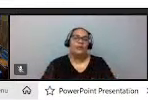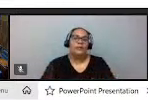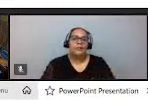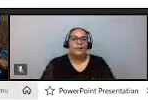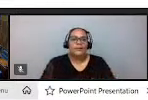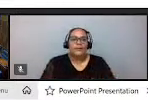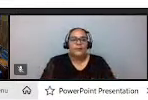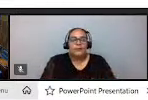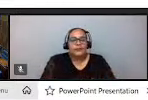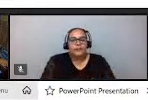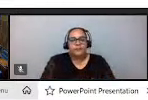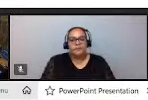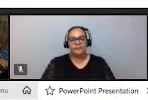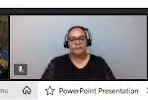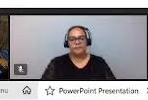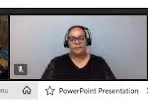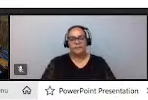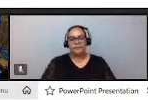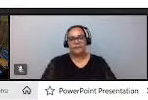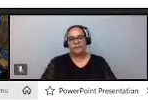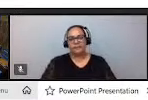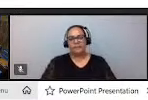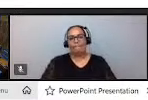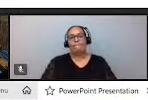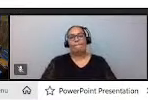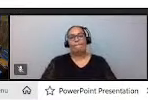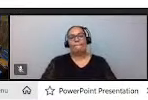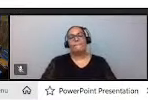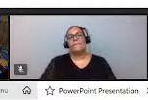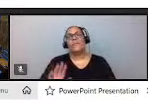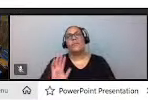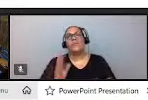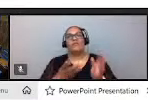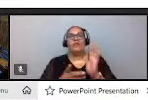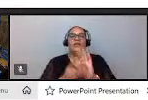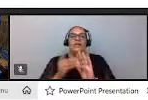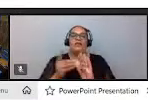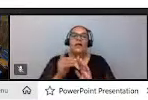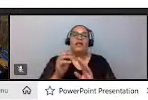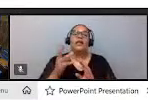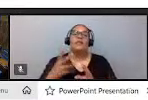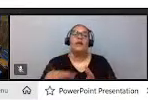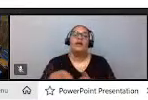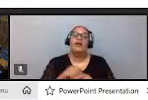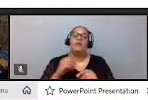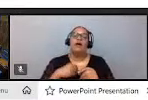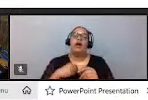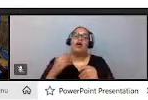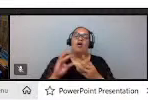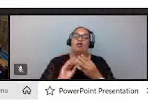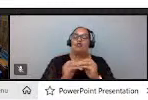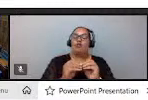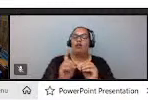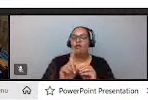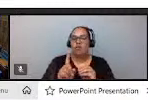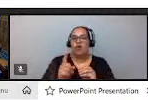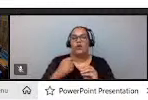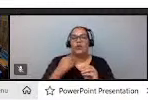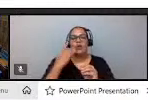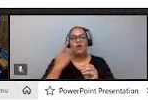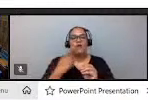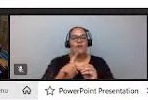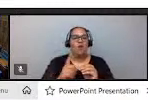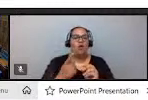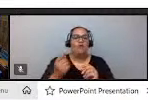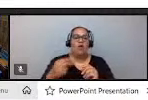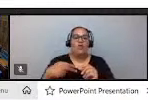port in regard to um just developments in regard to our craft we know for combating of